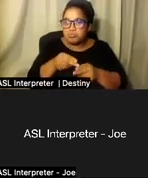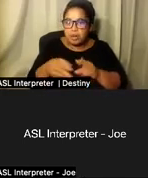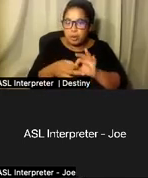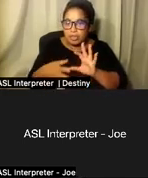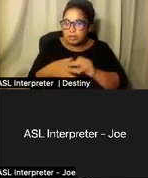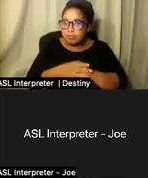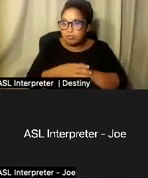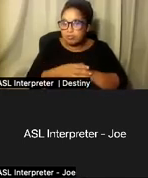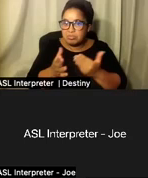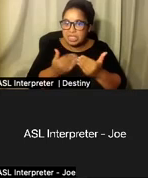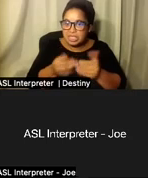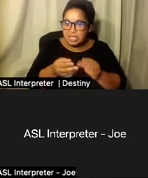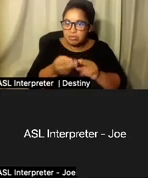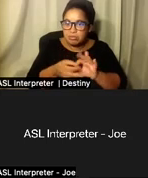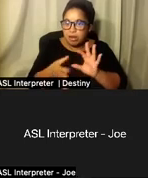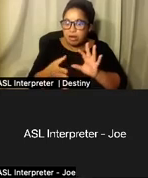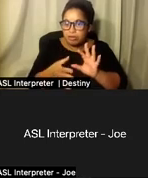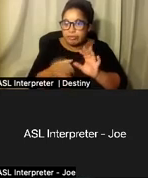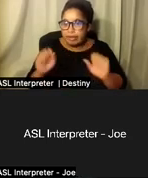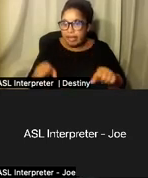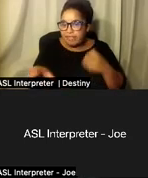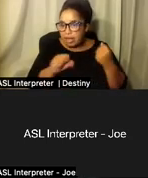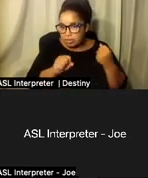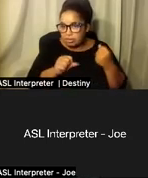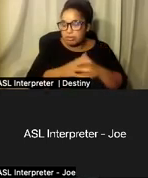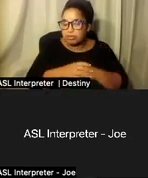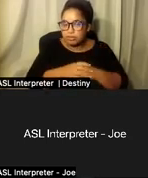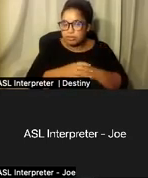of being able to take it apart fast.